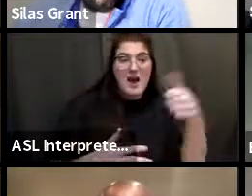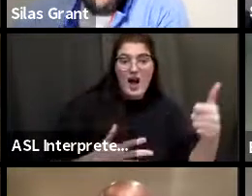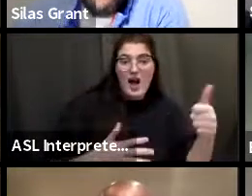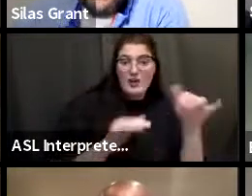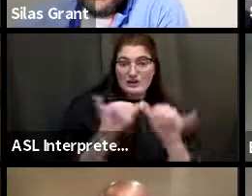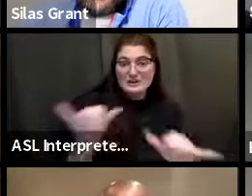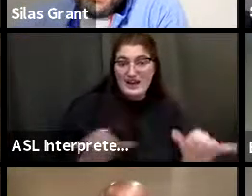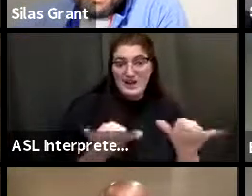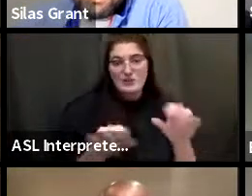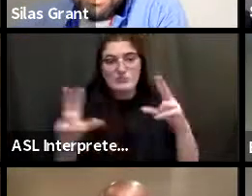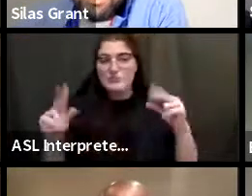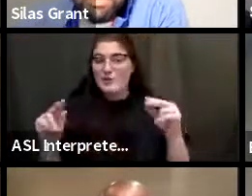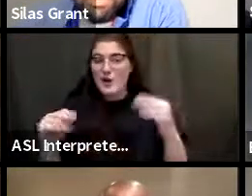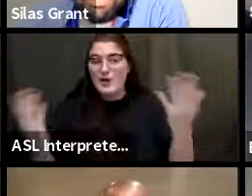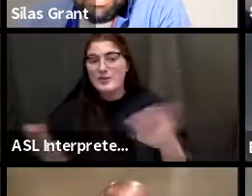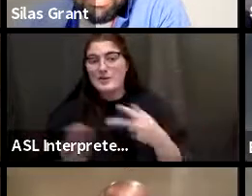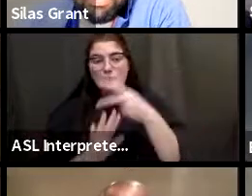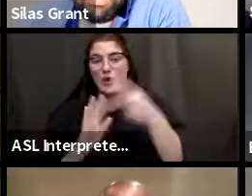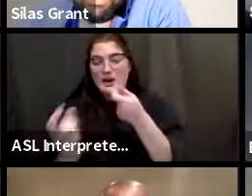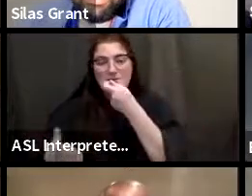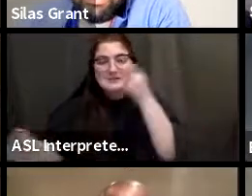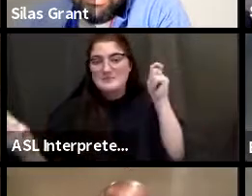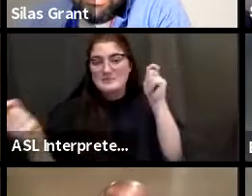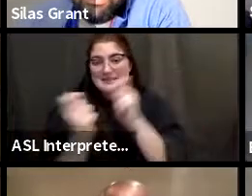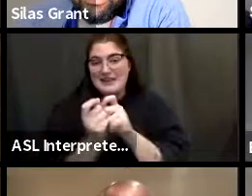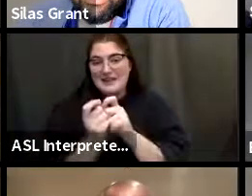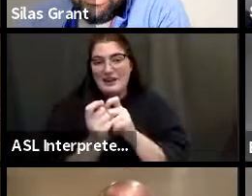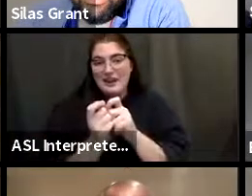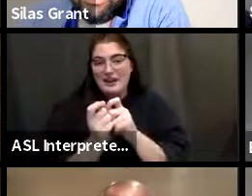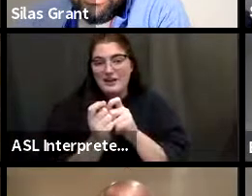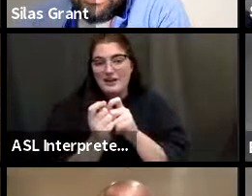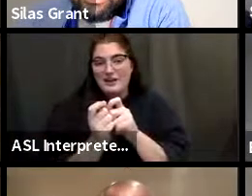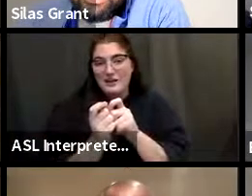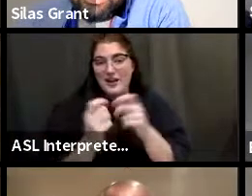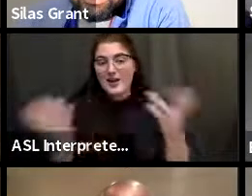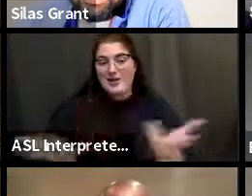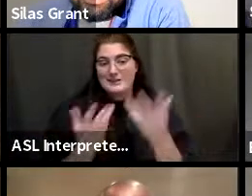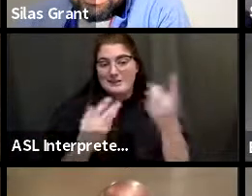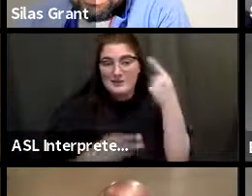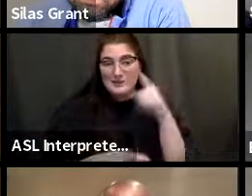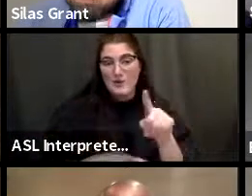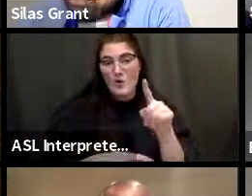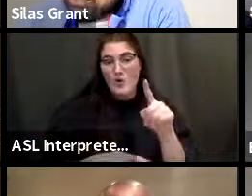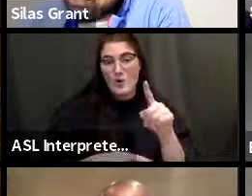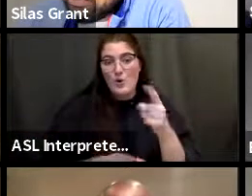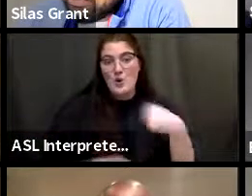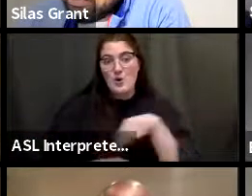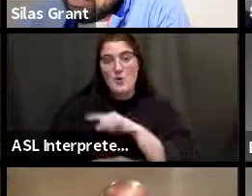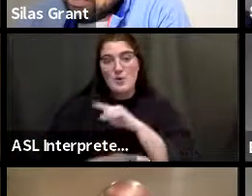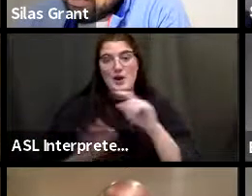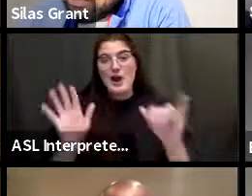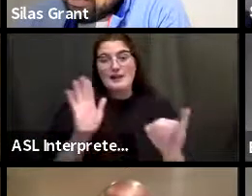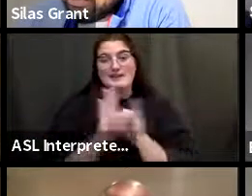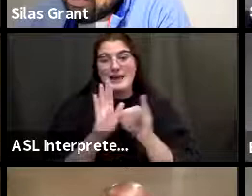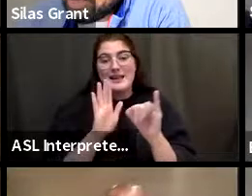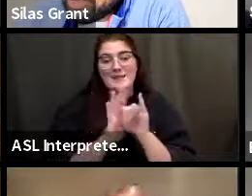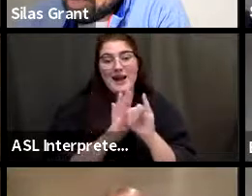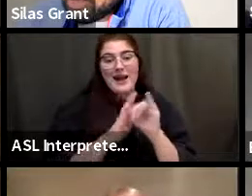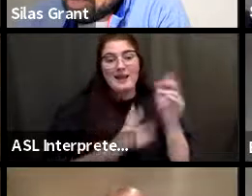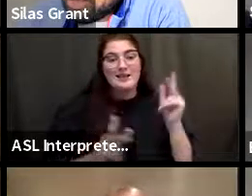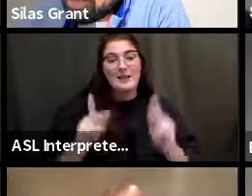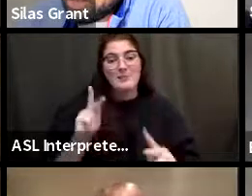program is specific. This is not good. This is for, we are identifying the